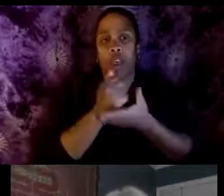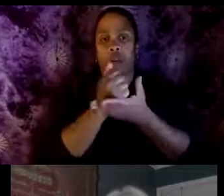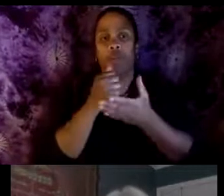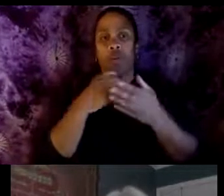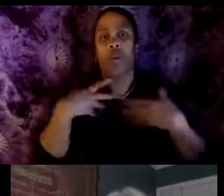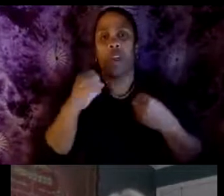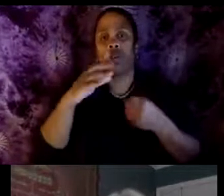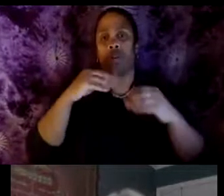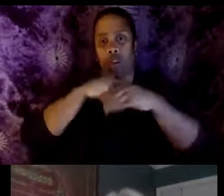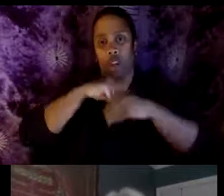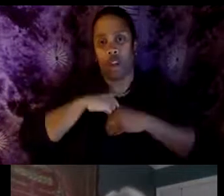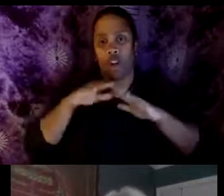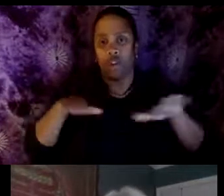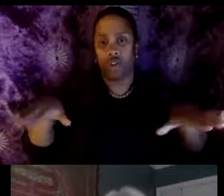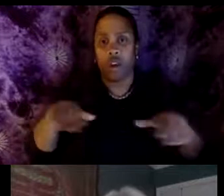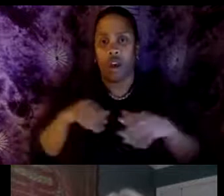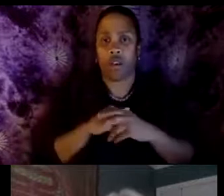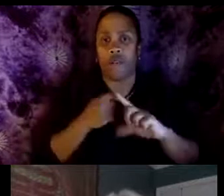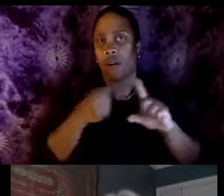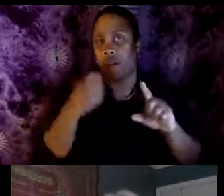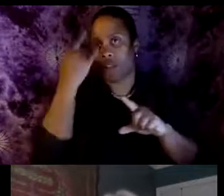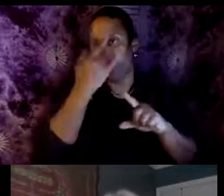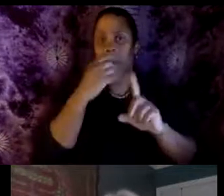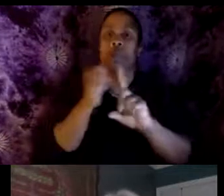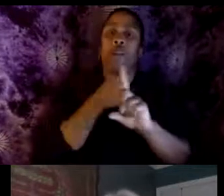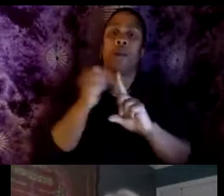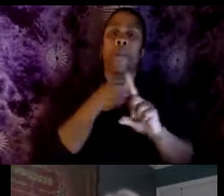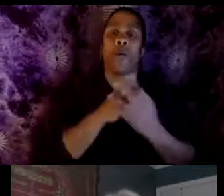narcissistic wounds, and many other things, whatever comes up for you.